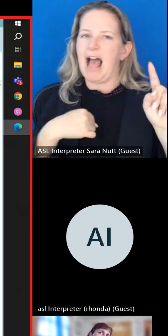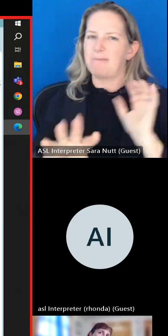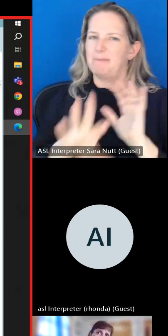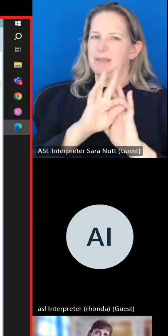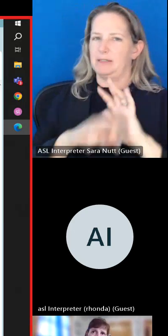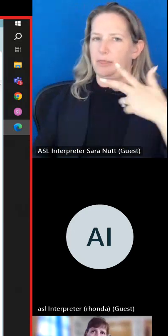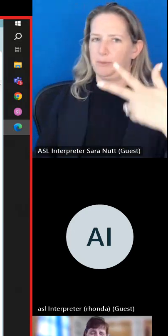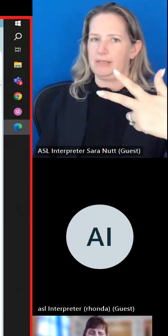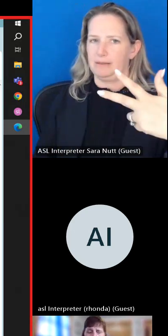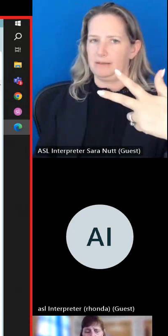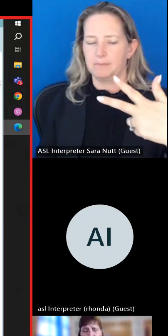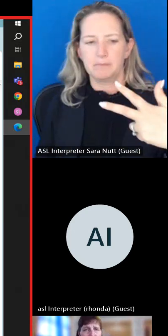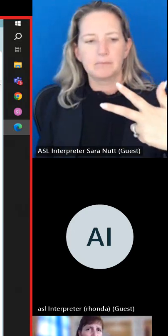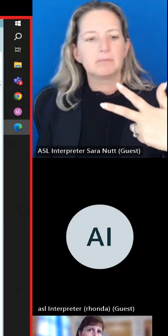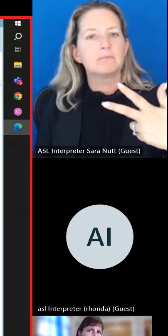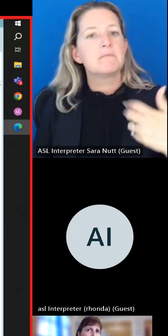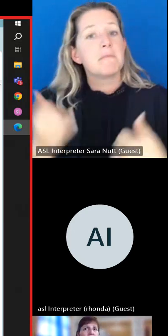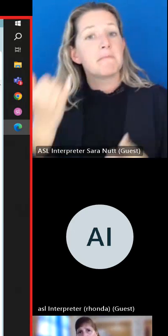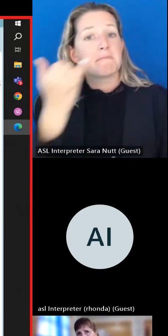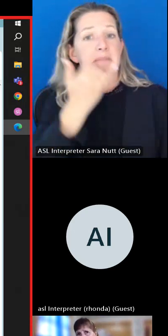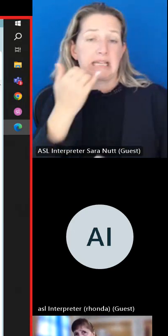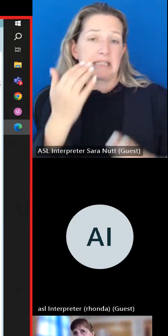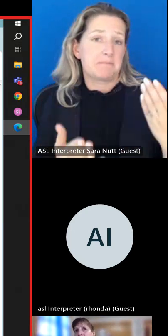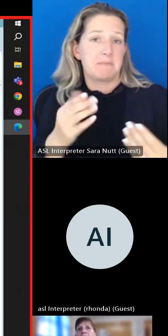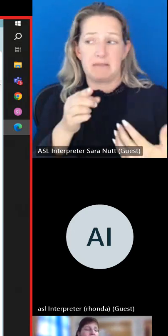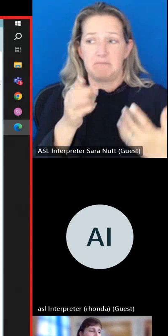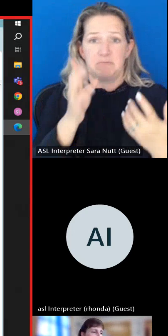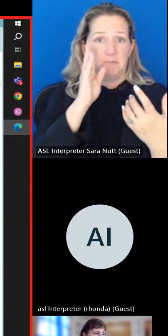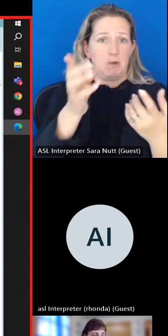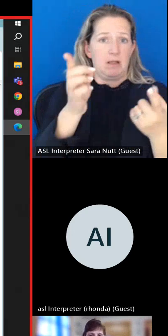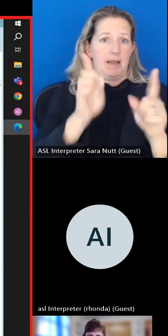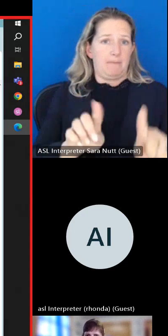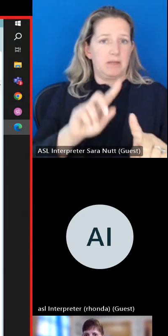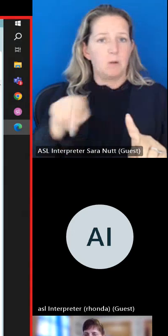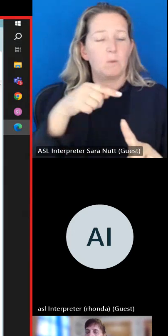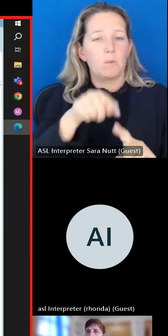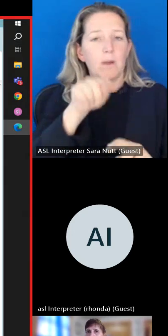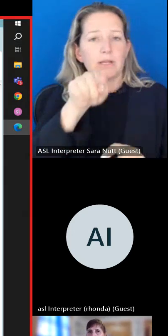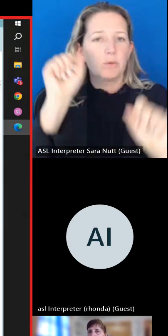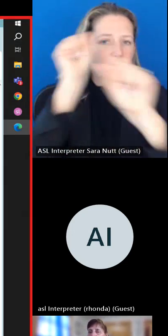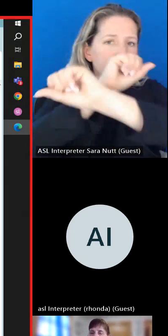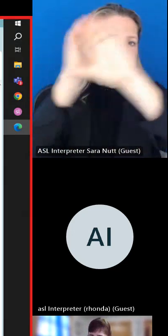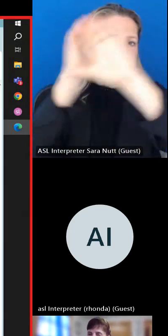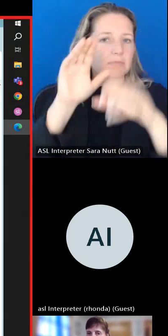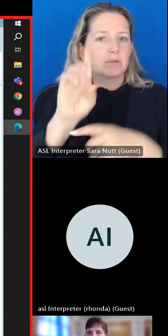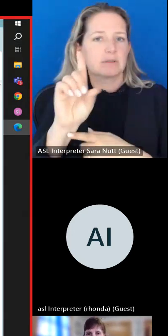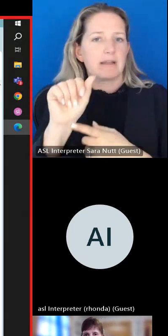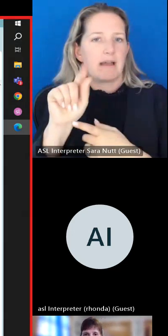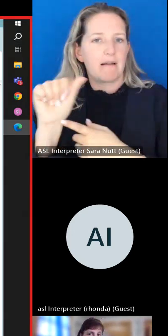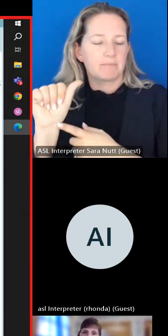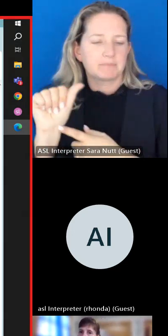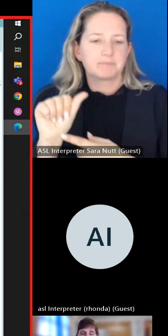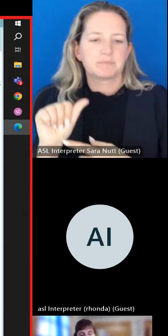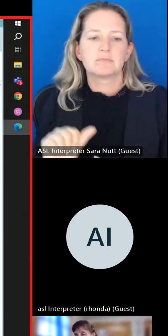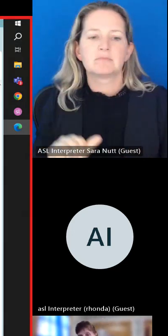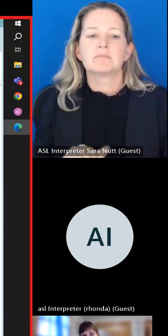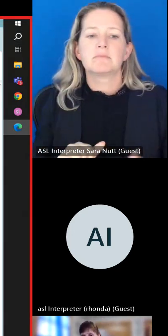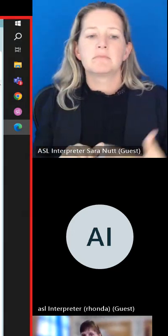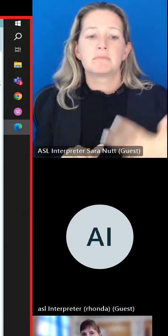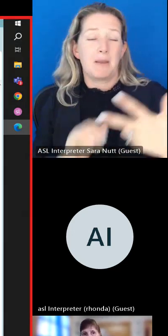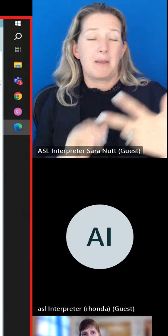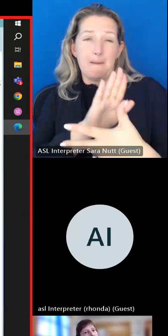make when you're visualizing your data. The first one is that your overall message or your call to action